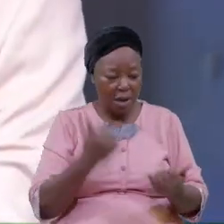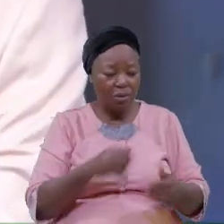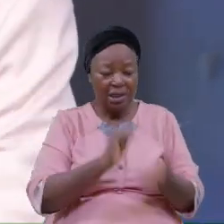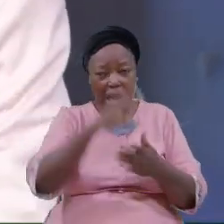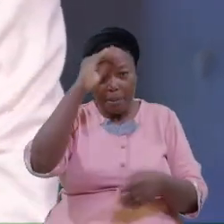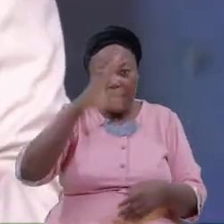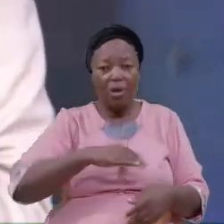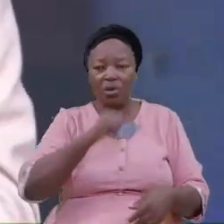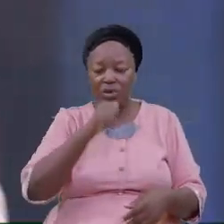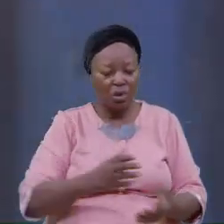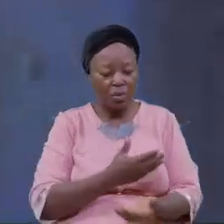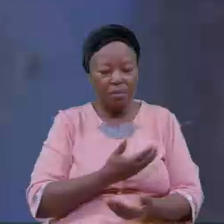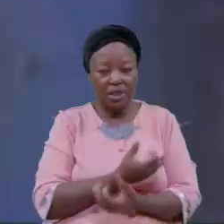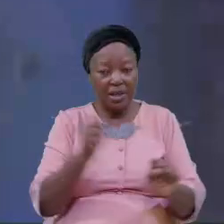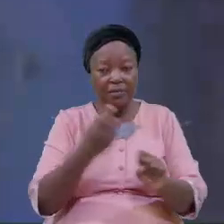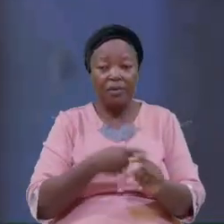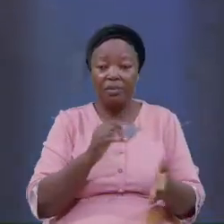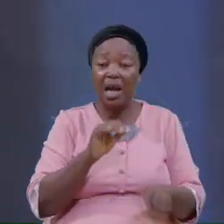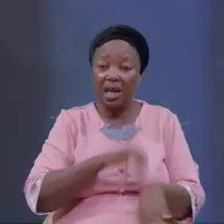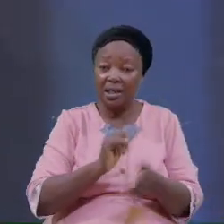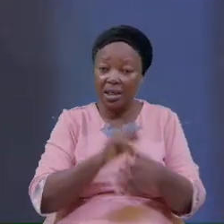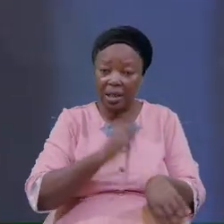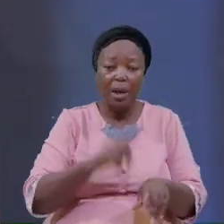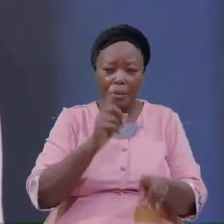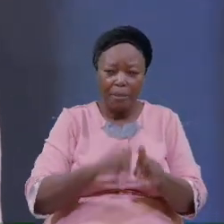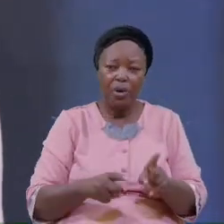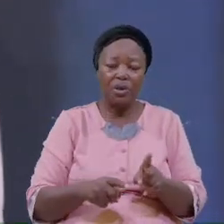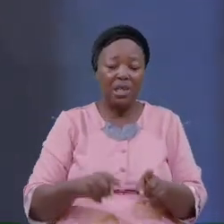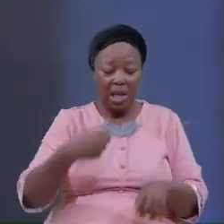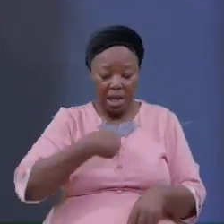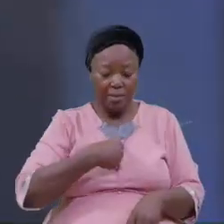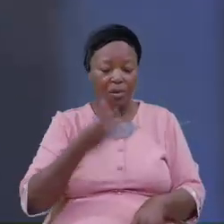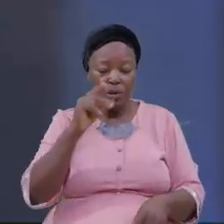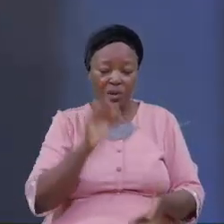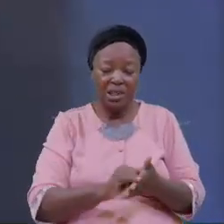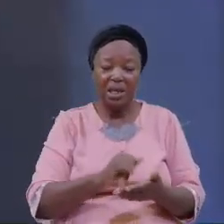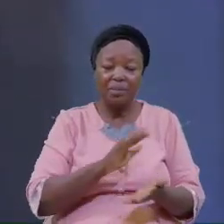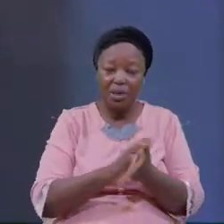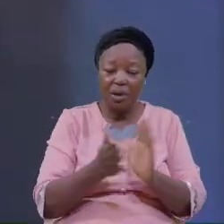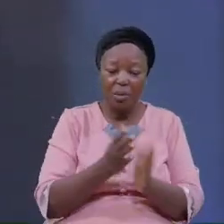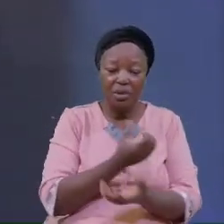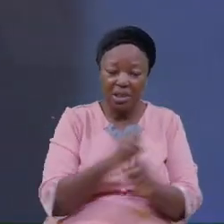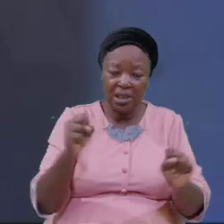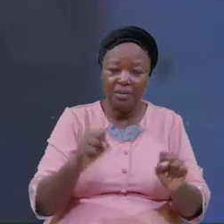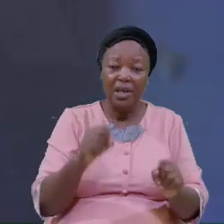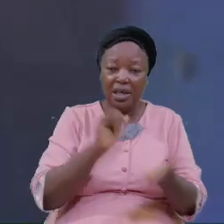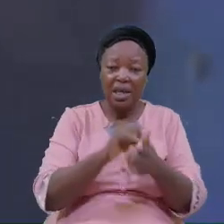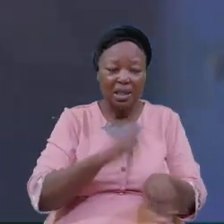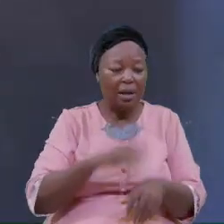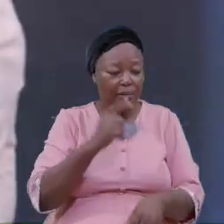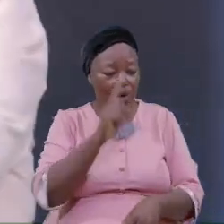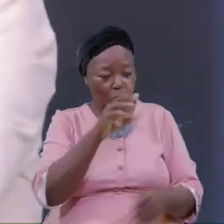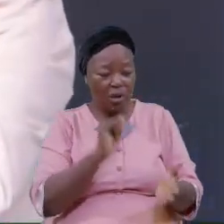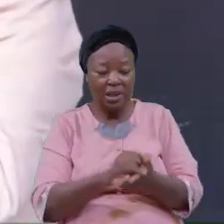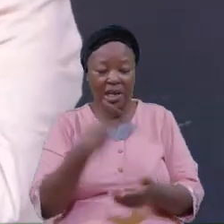wasn't saved at that time. I was the one that claimed to be saved. The one that claims to be